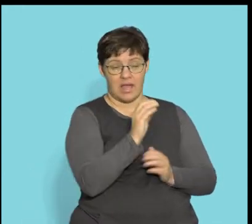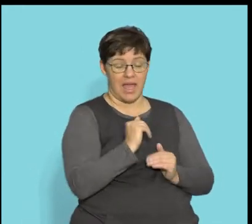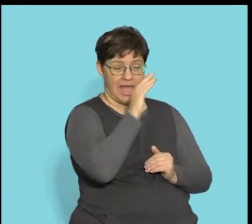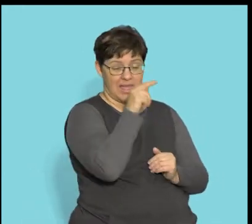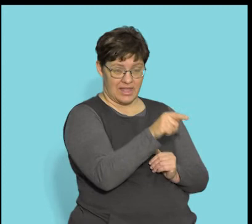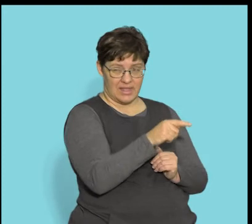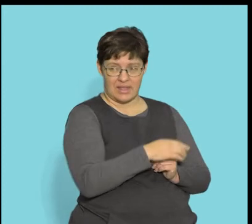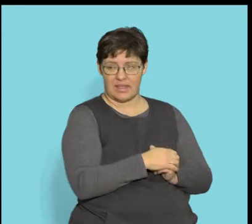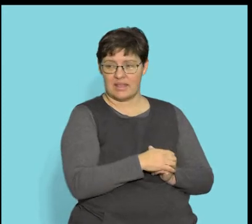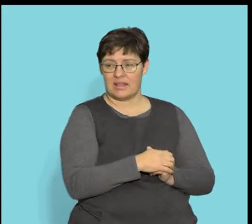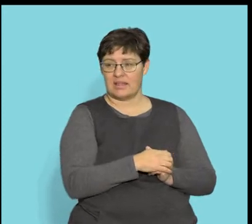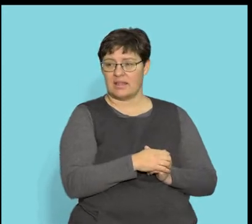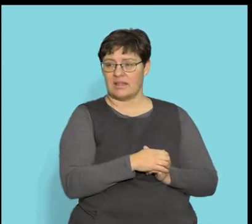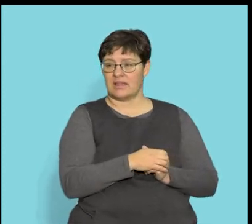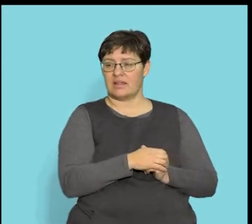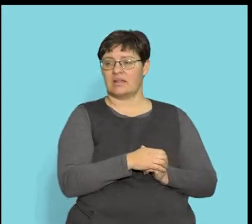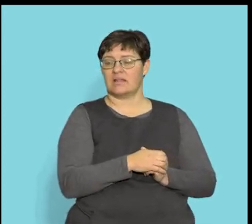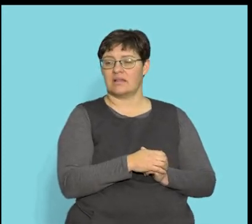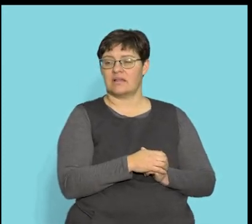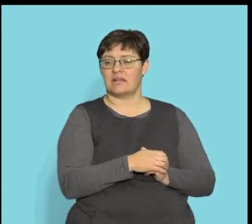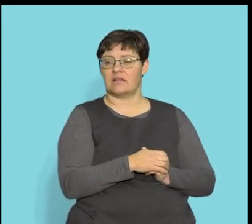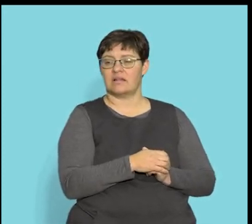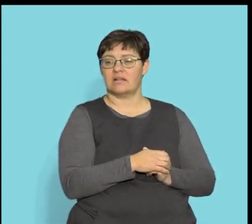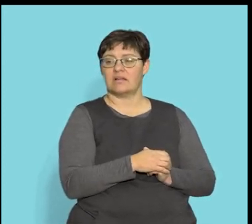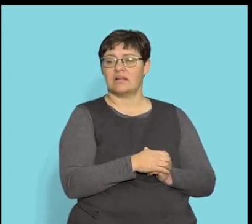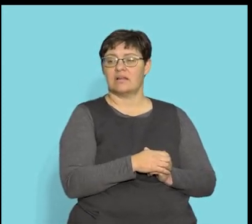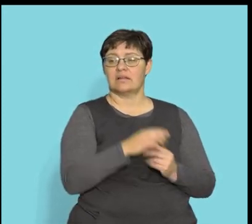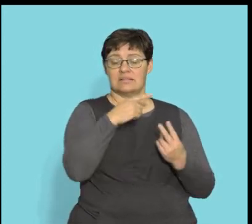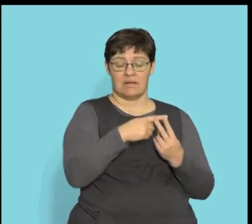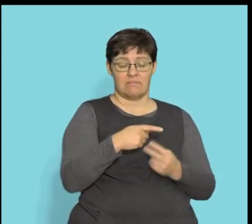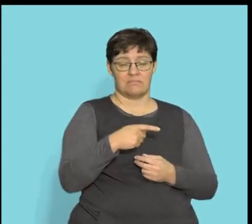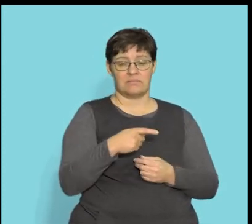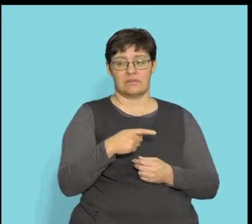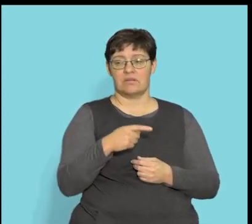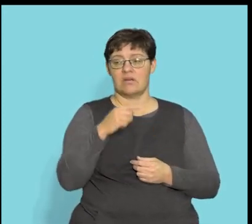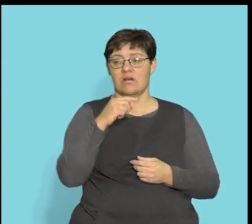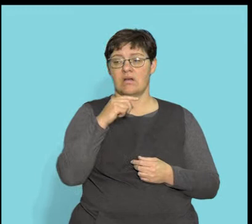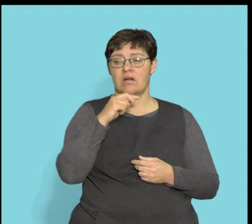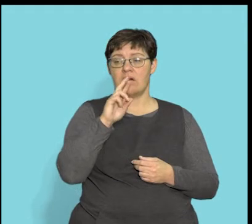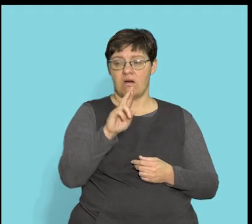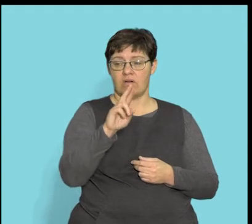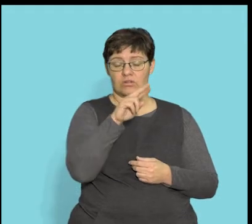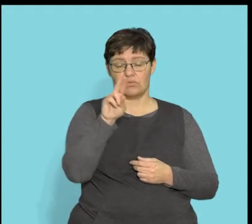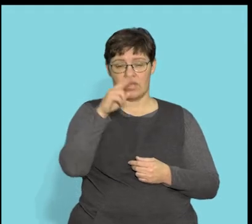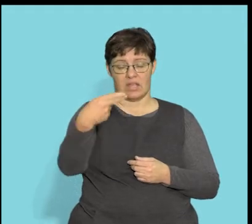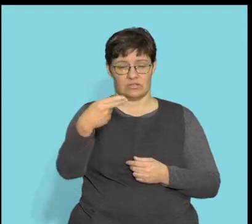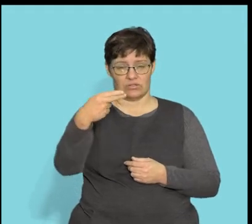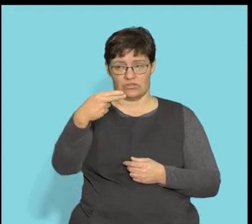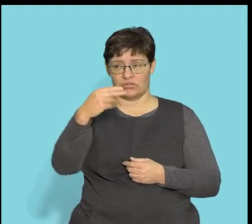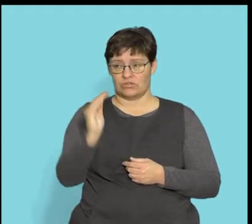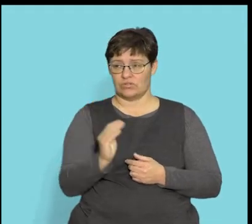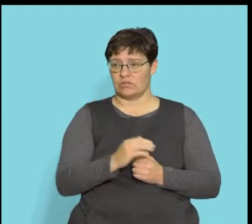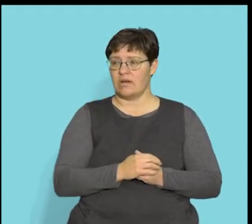as the highest common factor, it's going to be k cubed times pi r